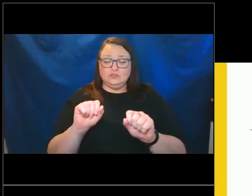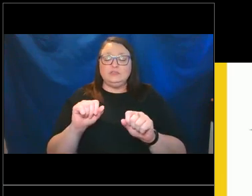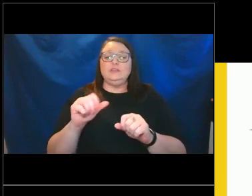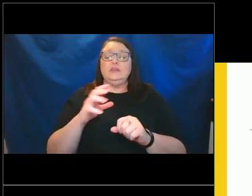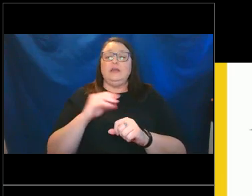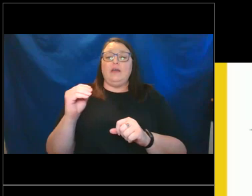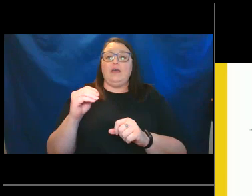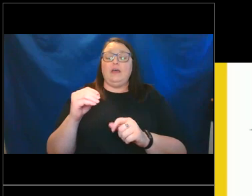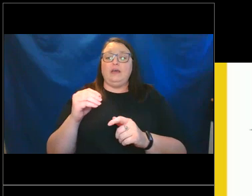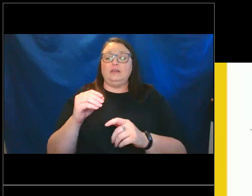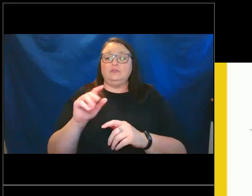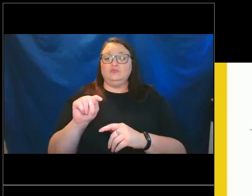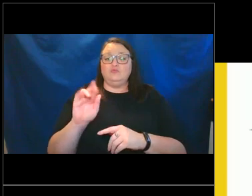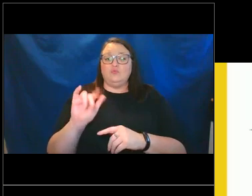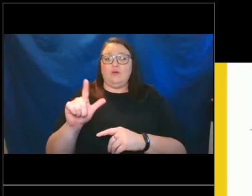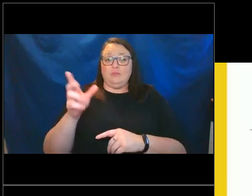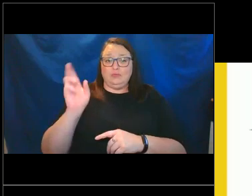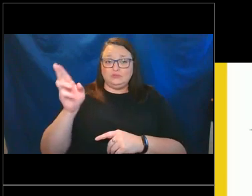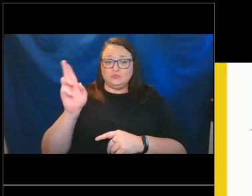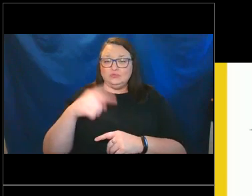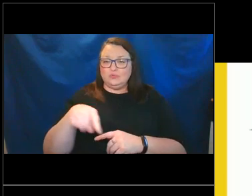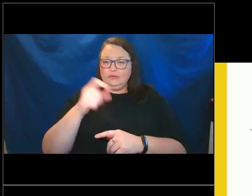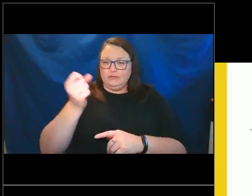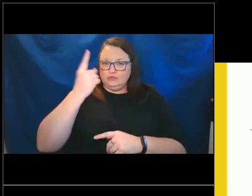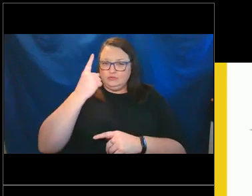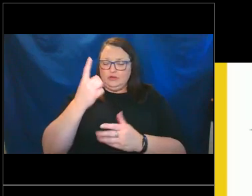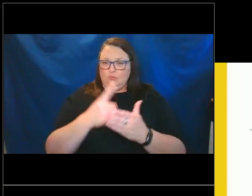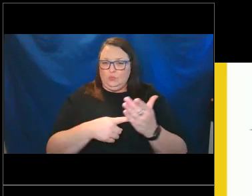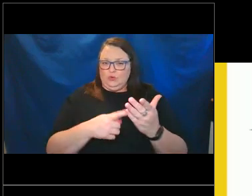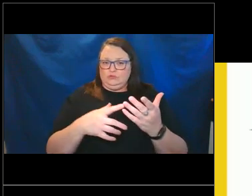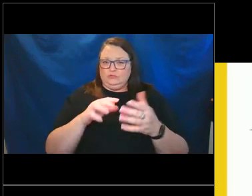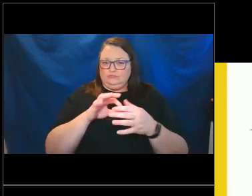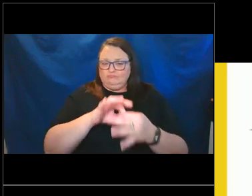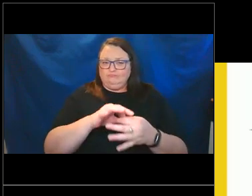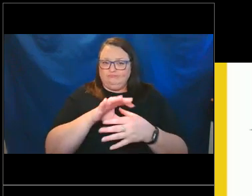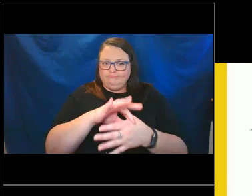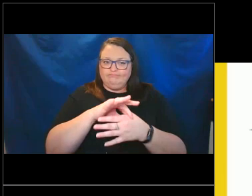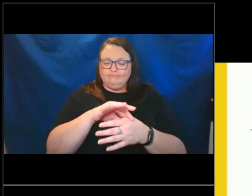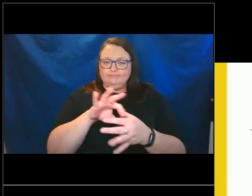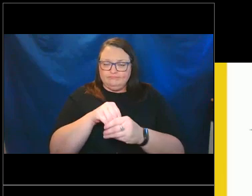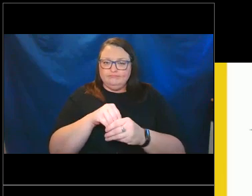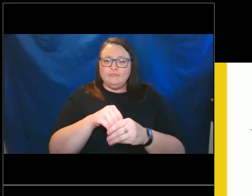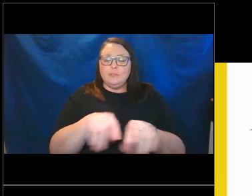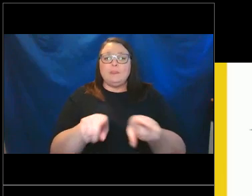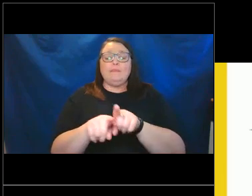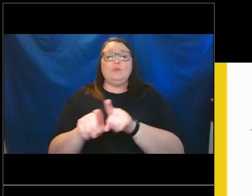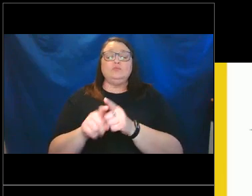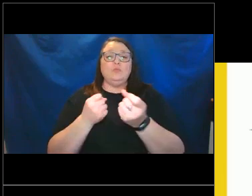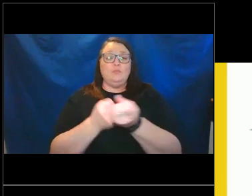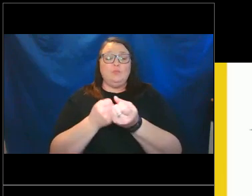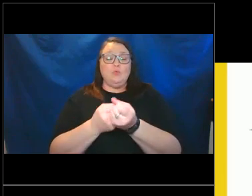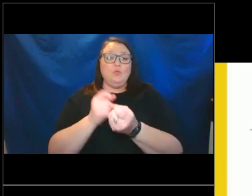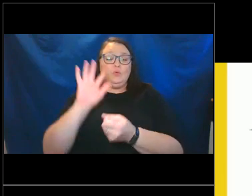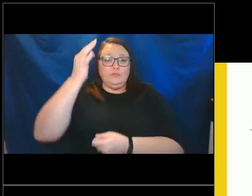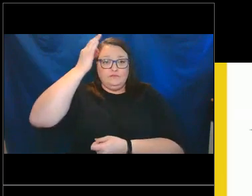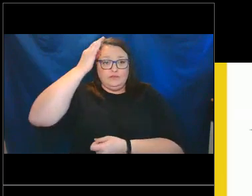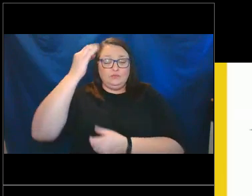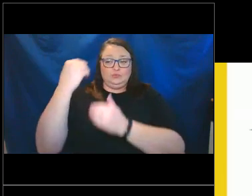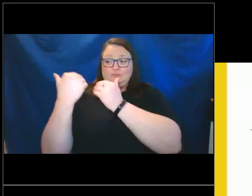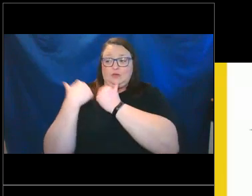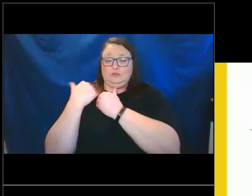co-management framework that they're within and how to uphold the federal trust responsibility that's codified in those treaties